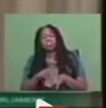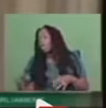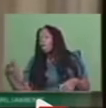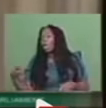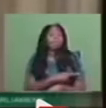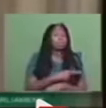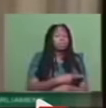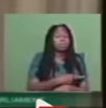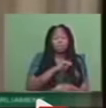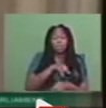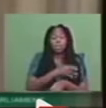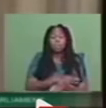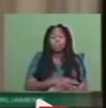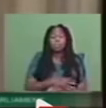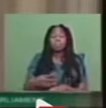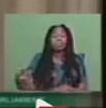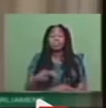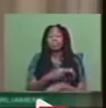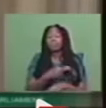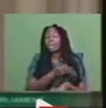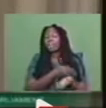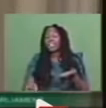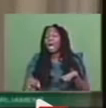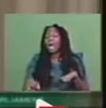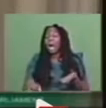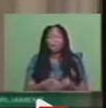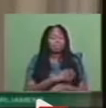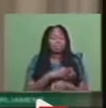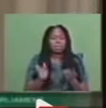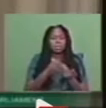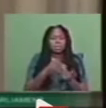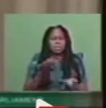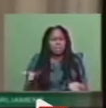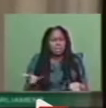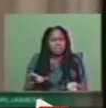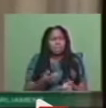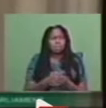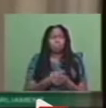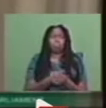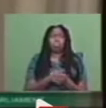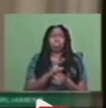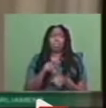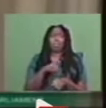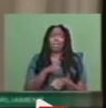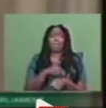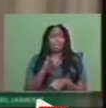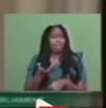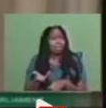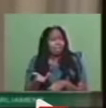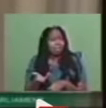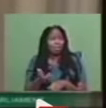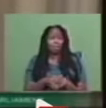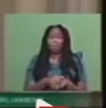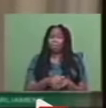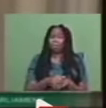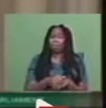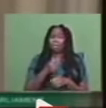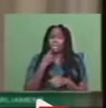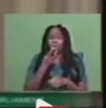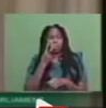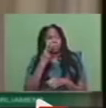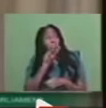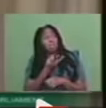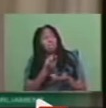government. And even when the present Prime Minister was Minister of Agriculture, disaster tyranny that led